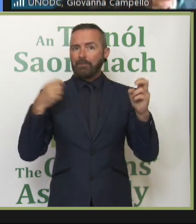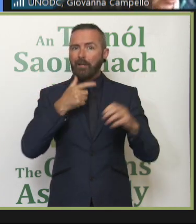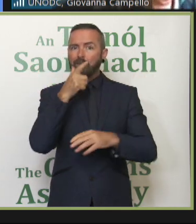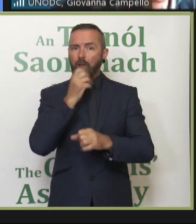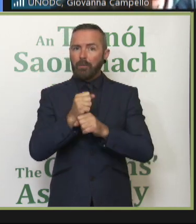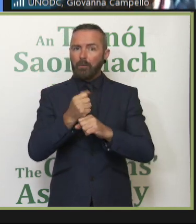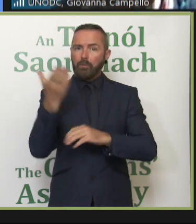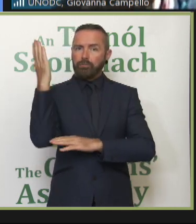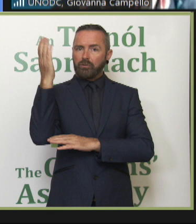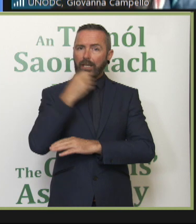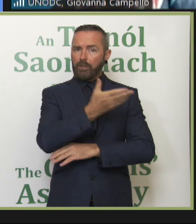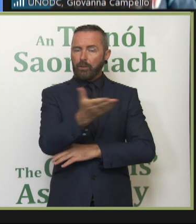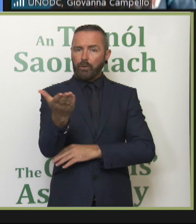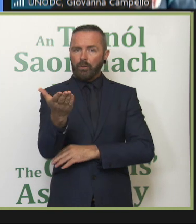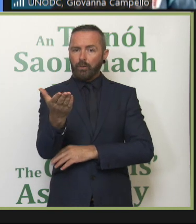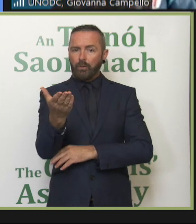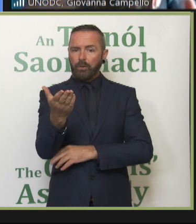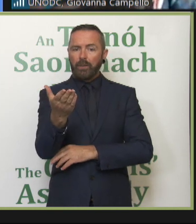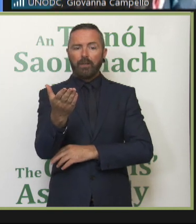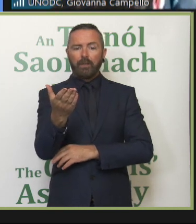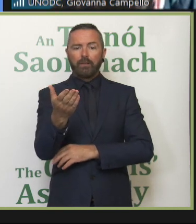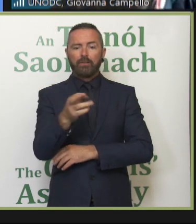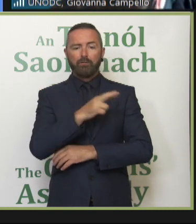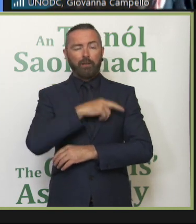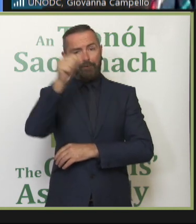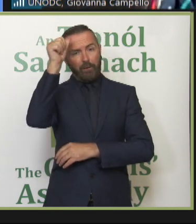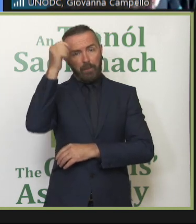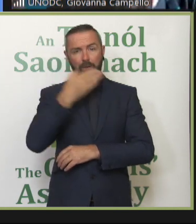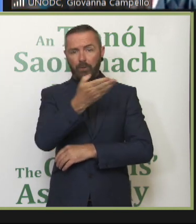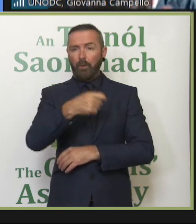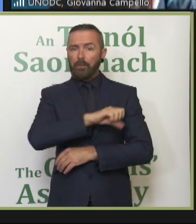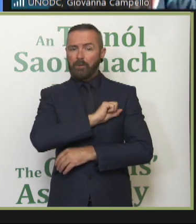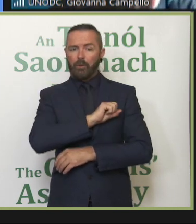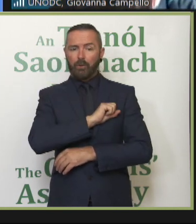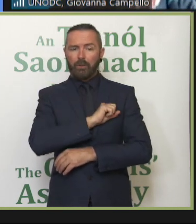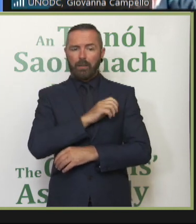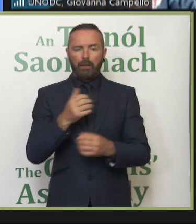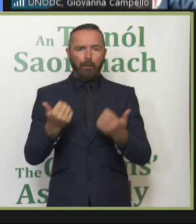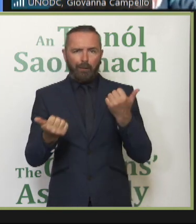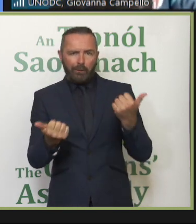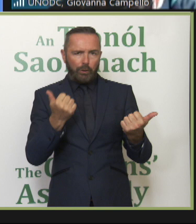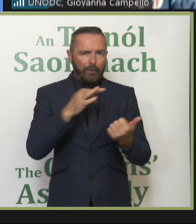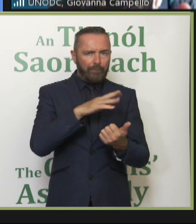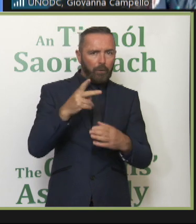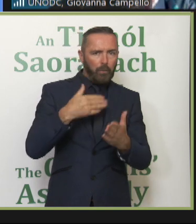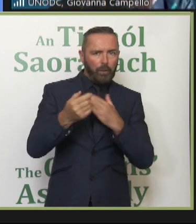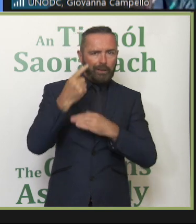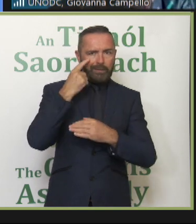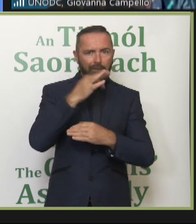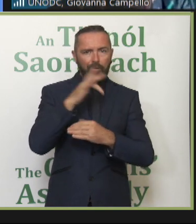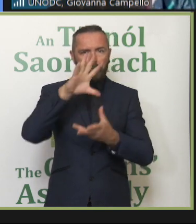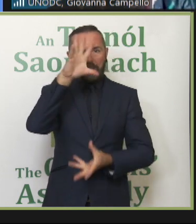to you are very familiar to you. Just judging from the